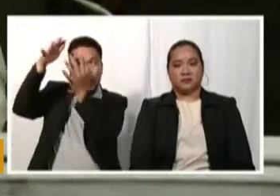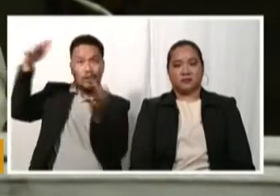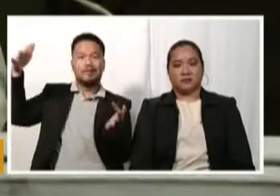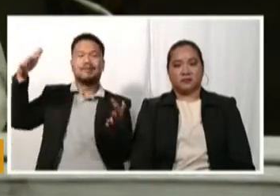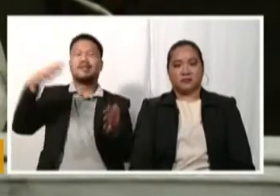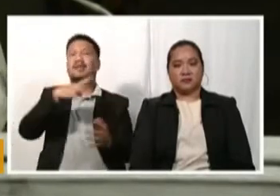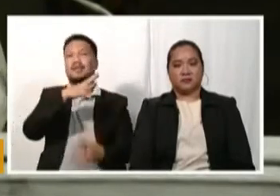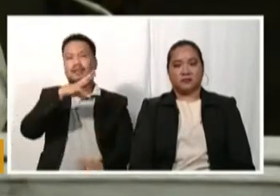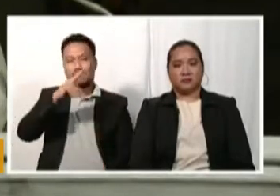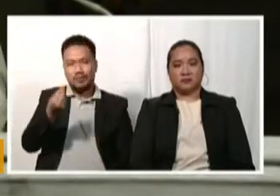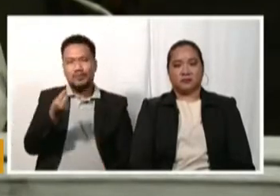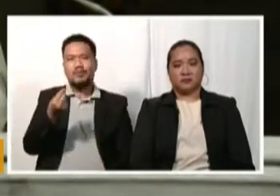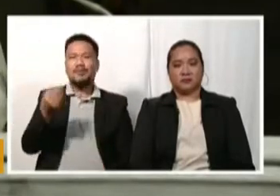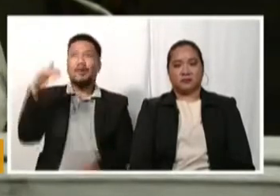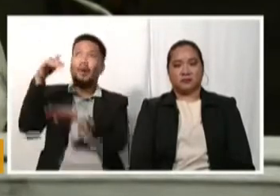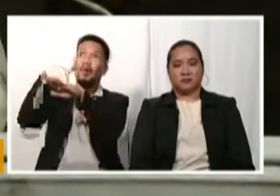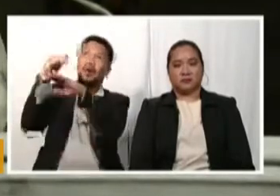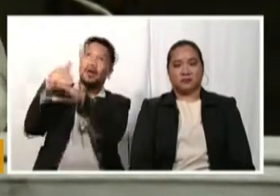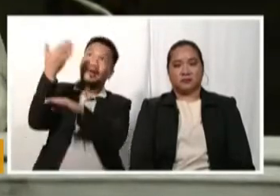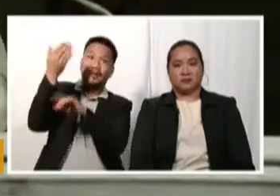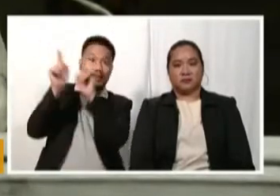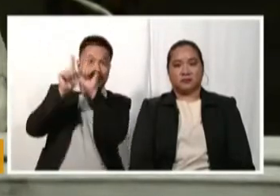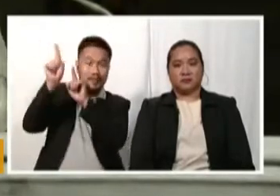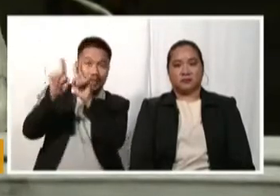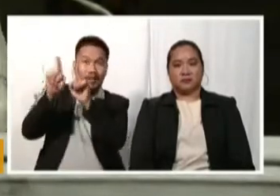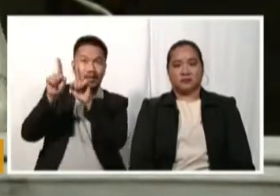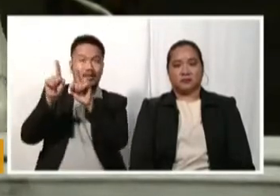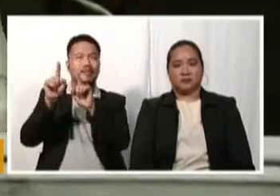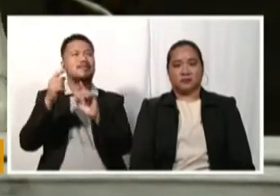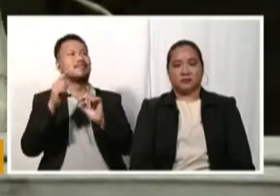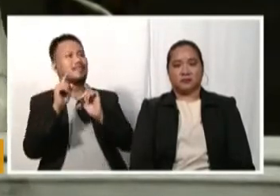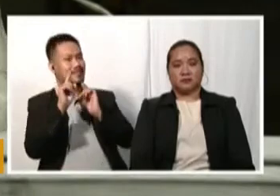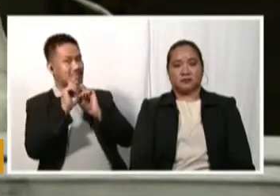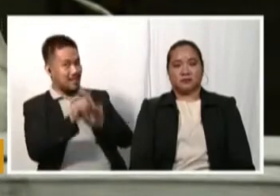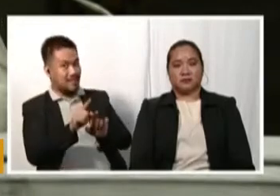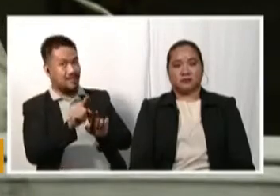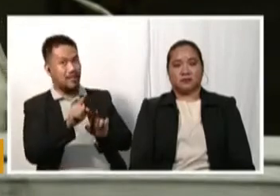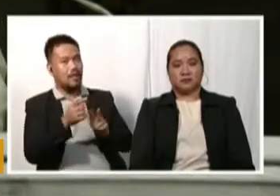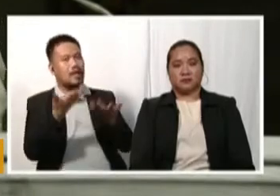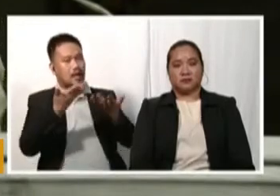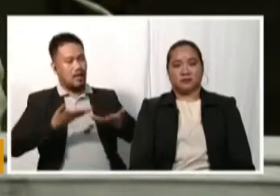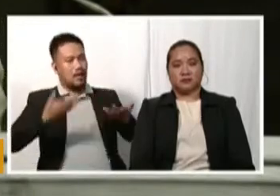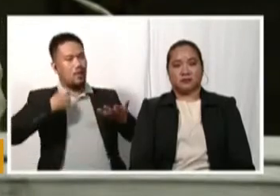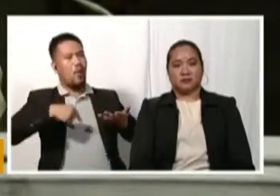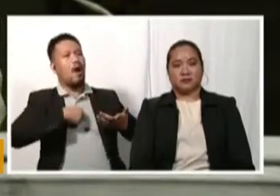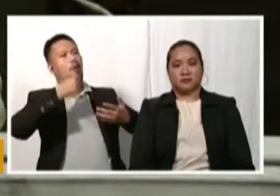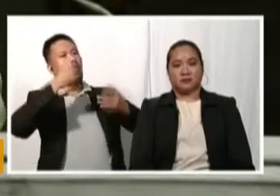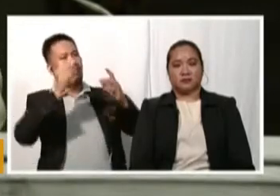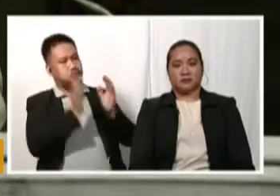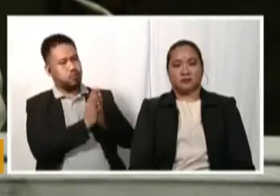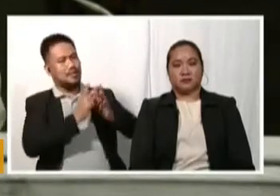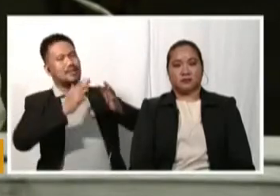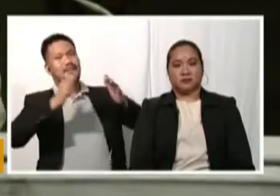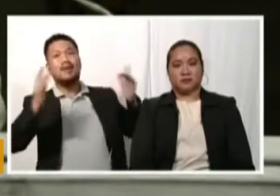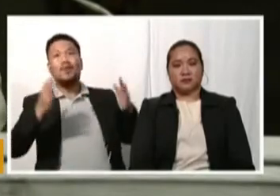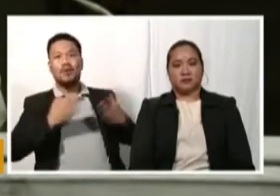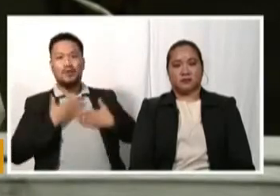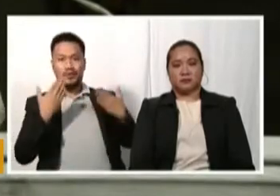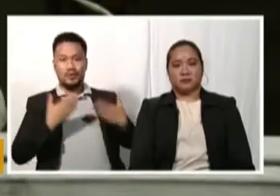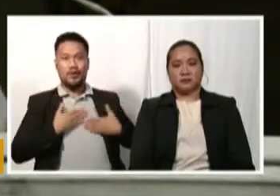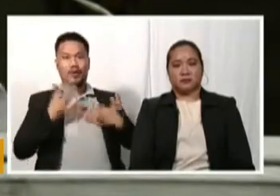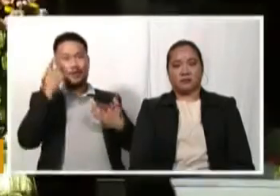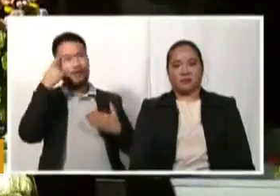them, they answer, "Here we are," shining with joy for their